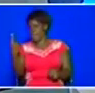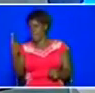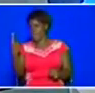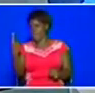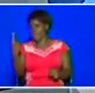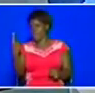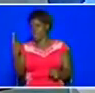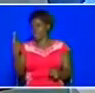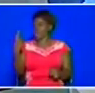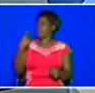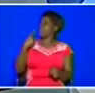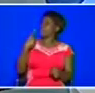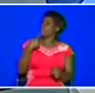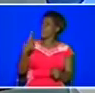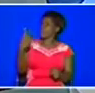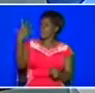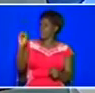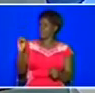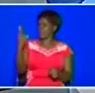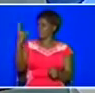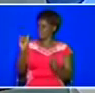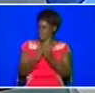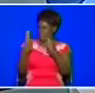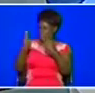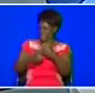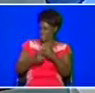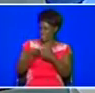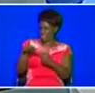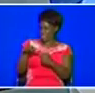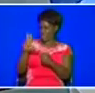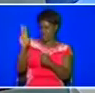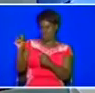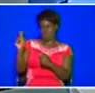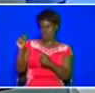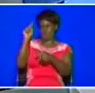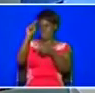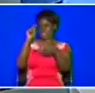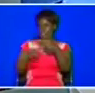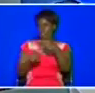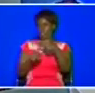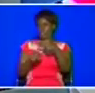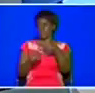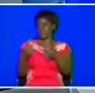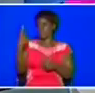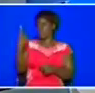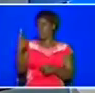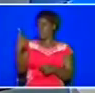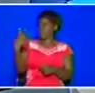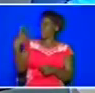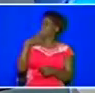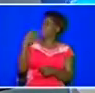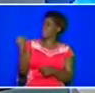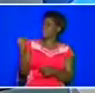1,000 to 1, 150. Yes. And then in 2017, they claim, no, in fact, the ratio was, in fact, 1 to 500.